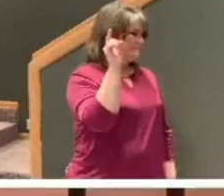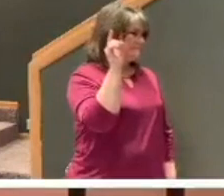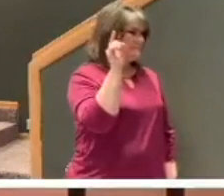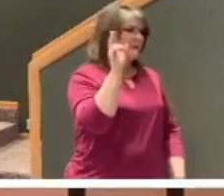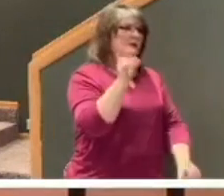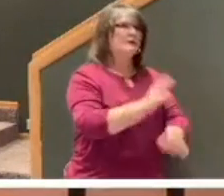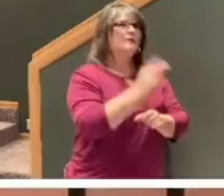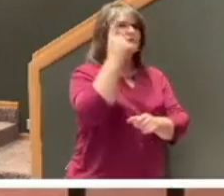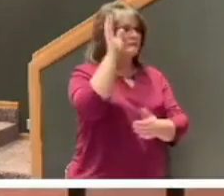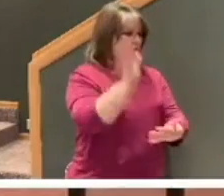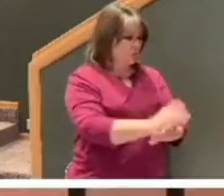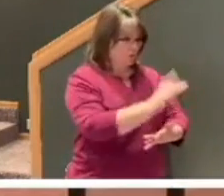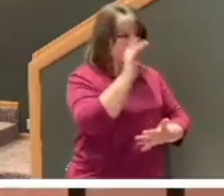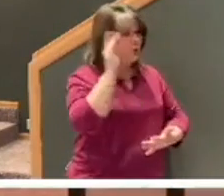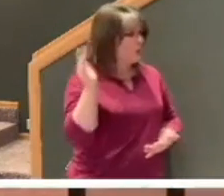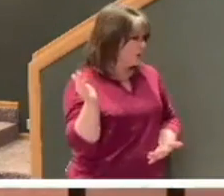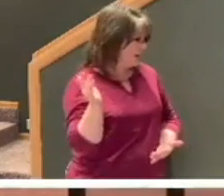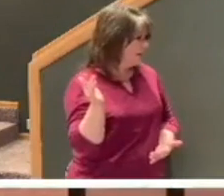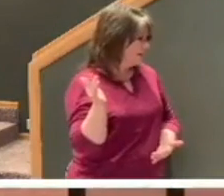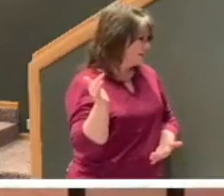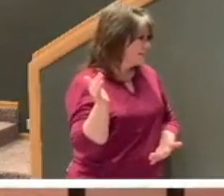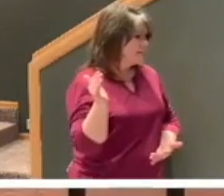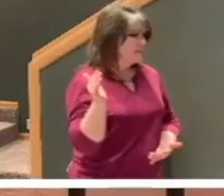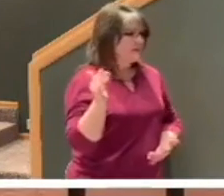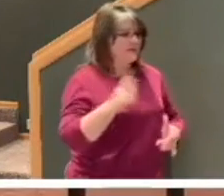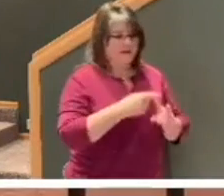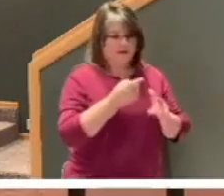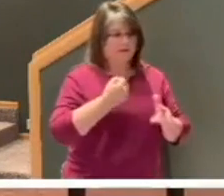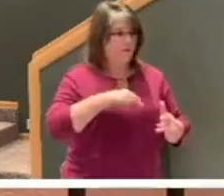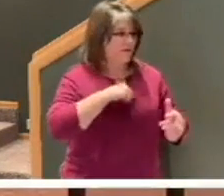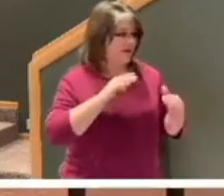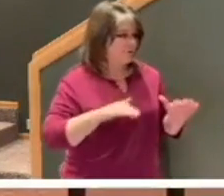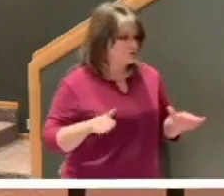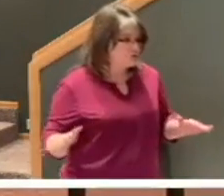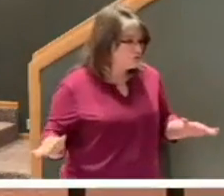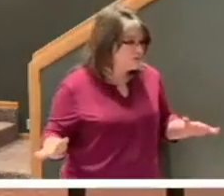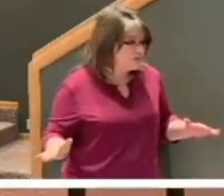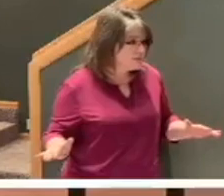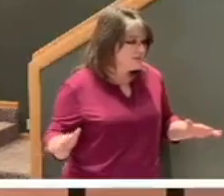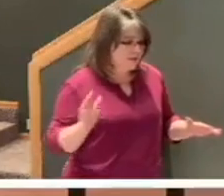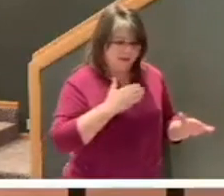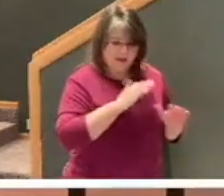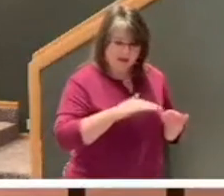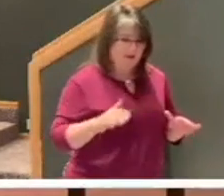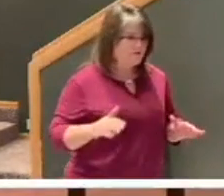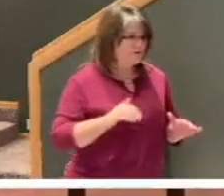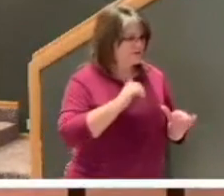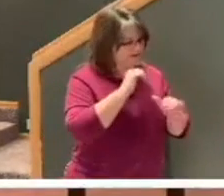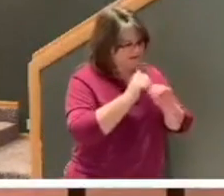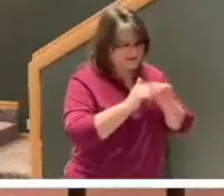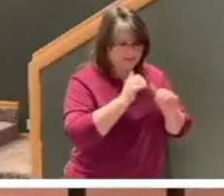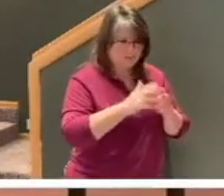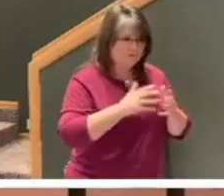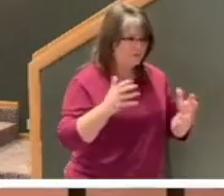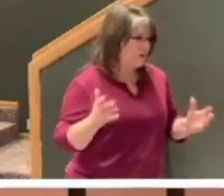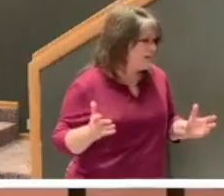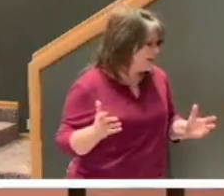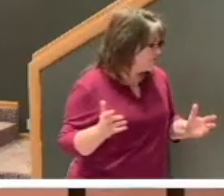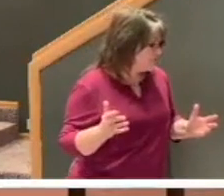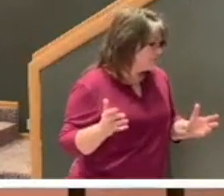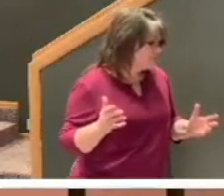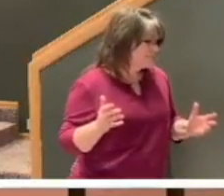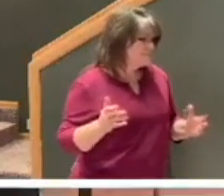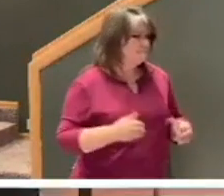Use it for your glory. And then we have our children. Our children are suffering, y'all.